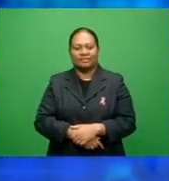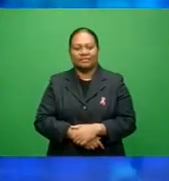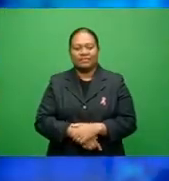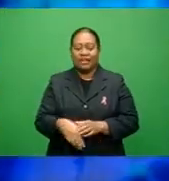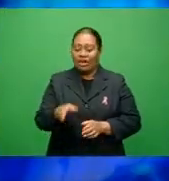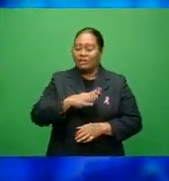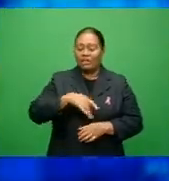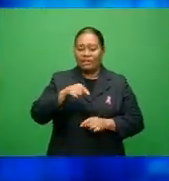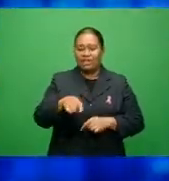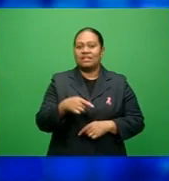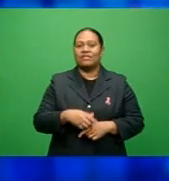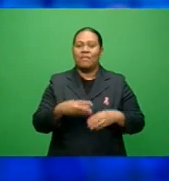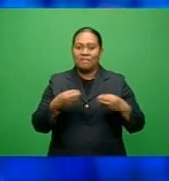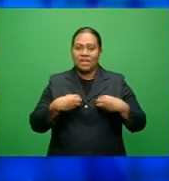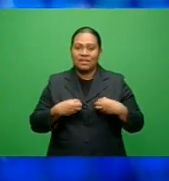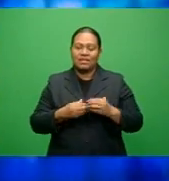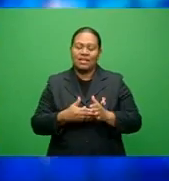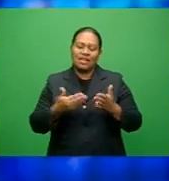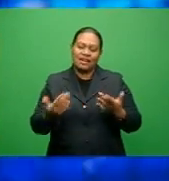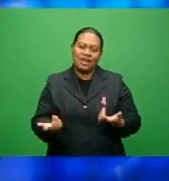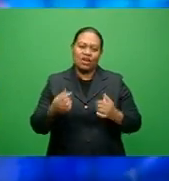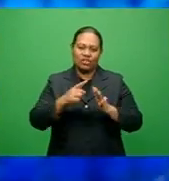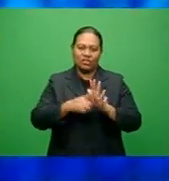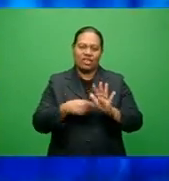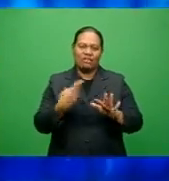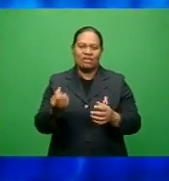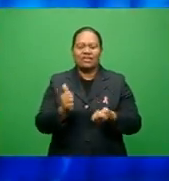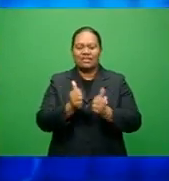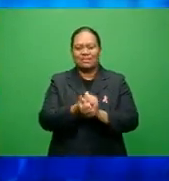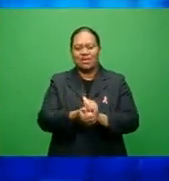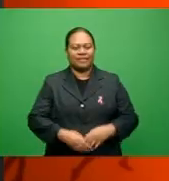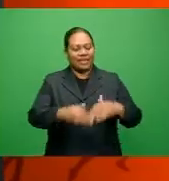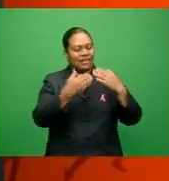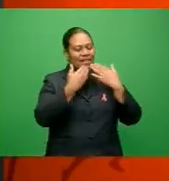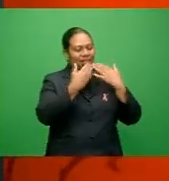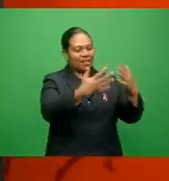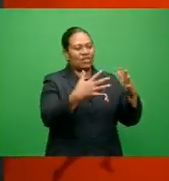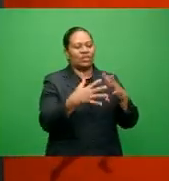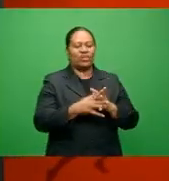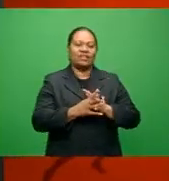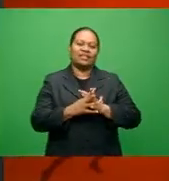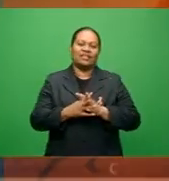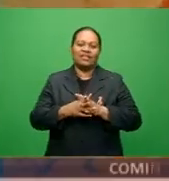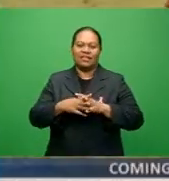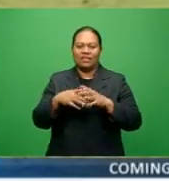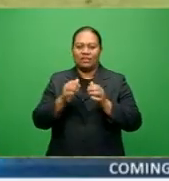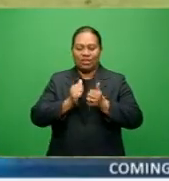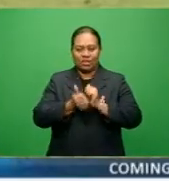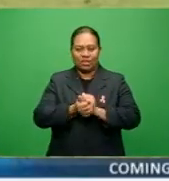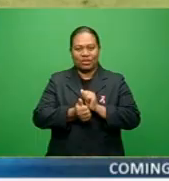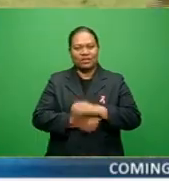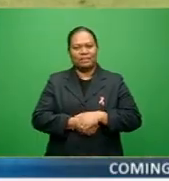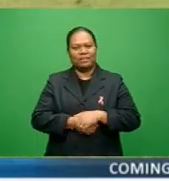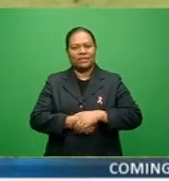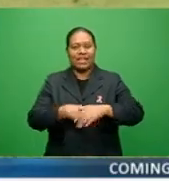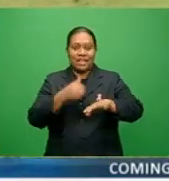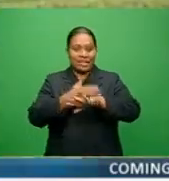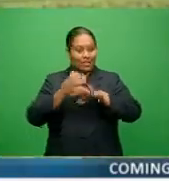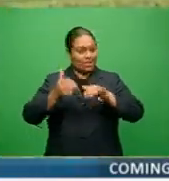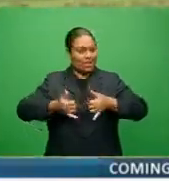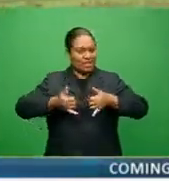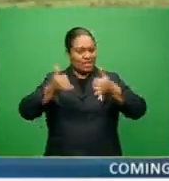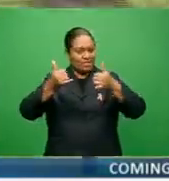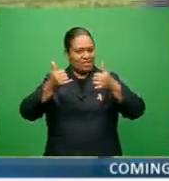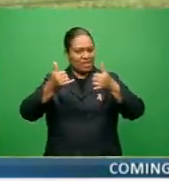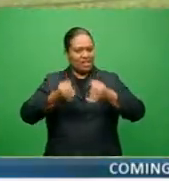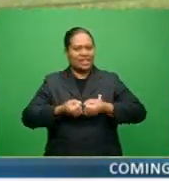And that's it from Business Tonight. Jamie joins you next with the latest in sports. Good evening. Ahead in sports, new champion to be crowned